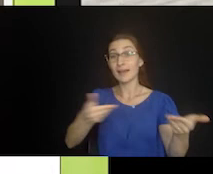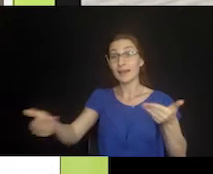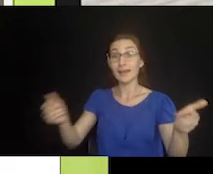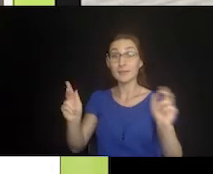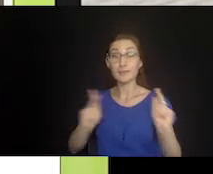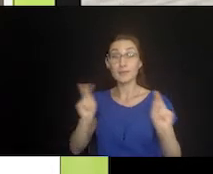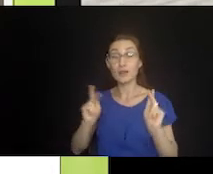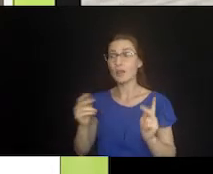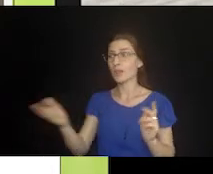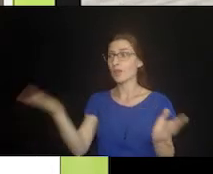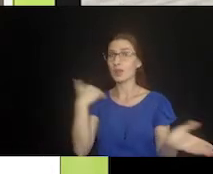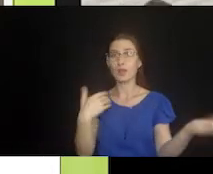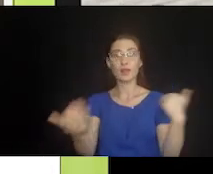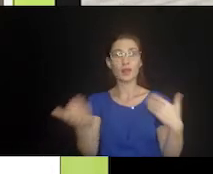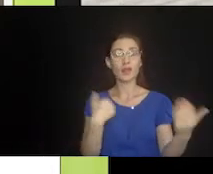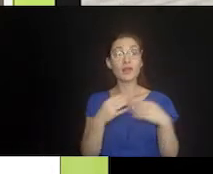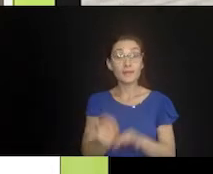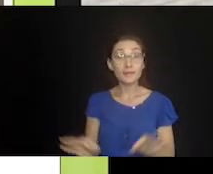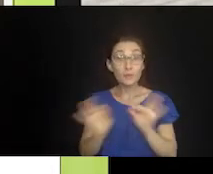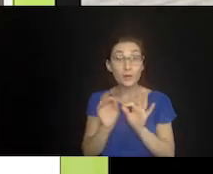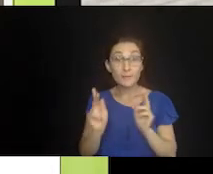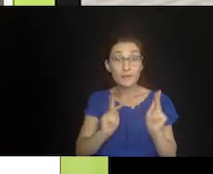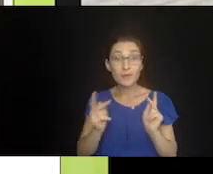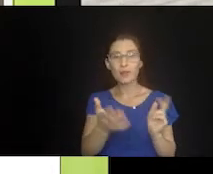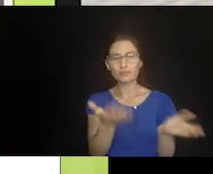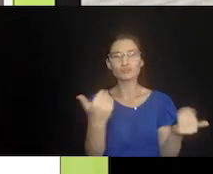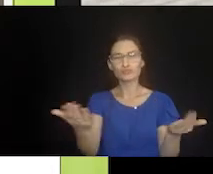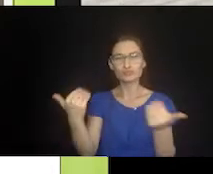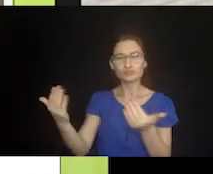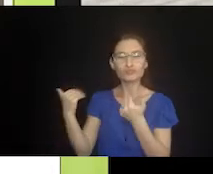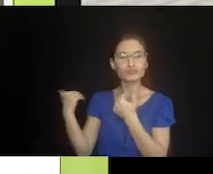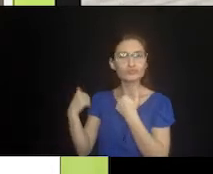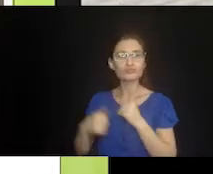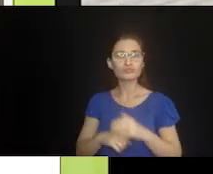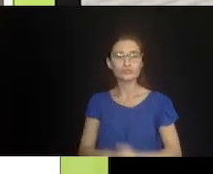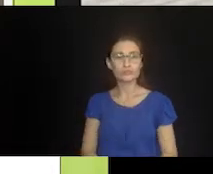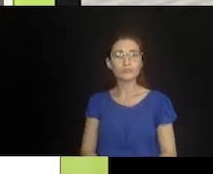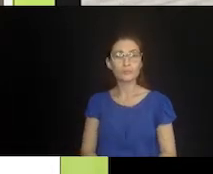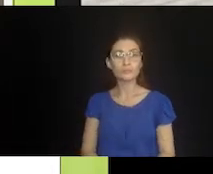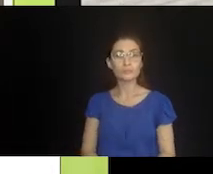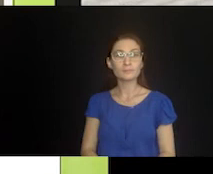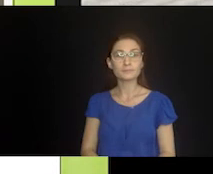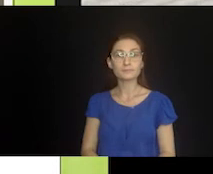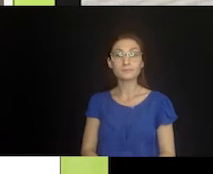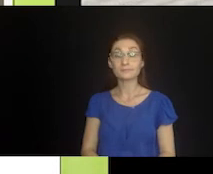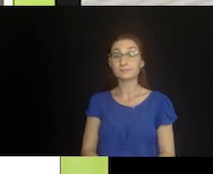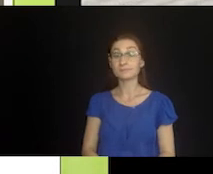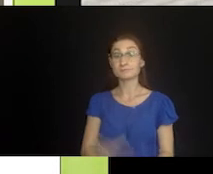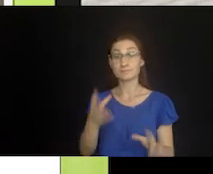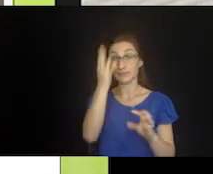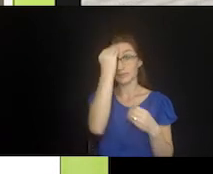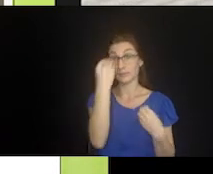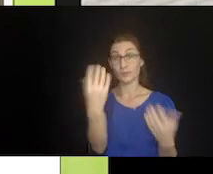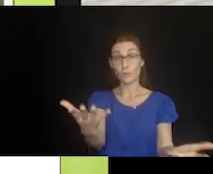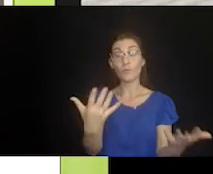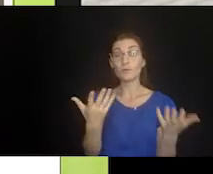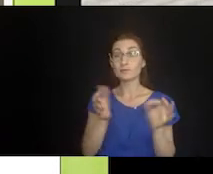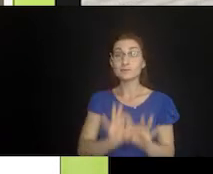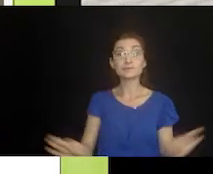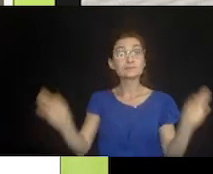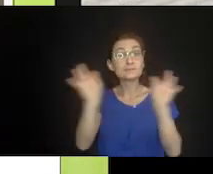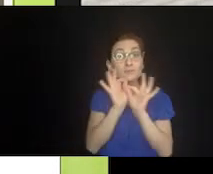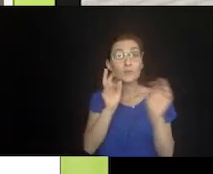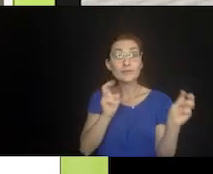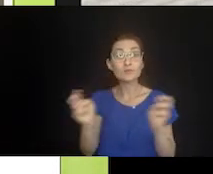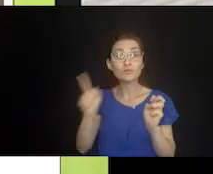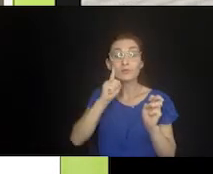meeting, invite key people to that meeting, and have people in your community ask questions. That's